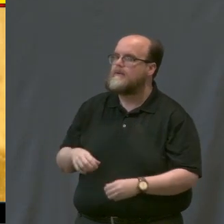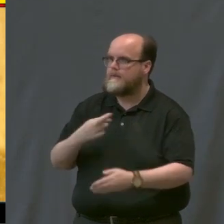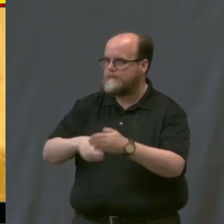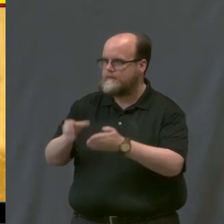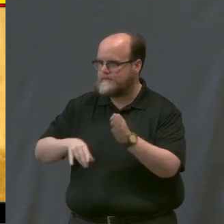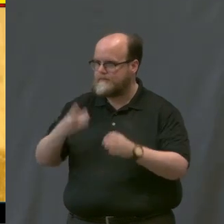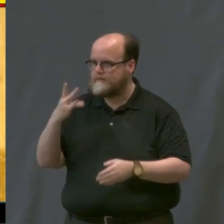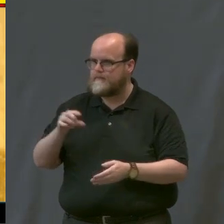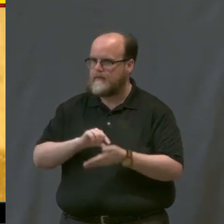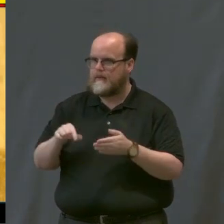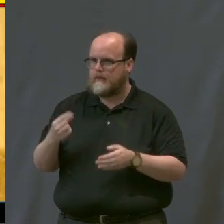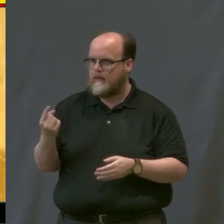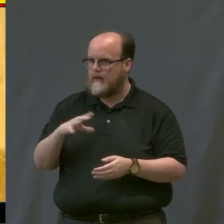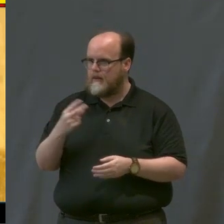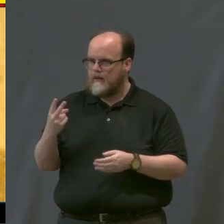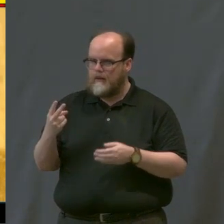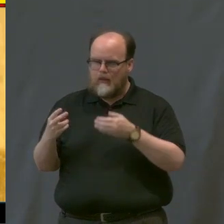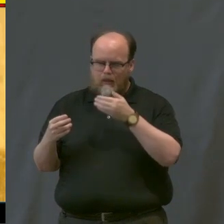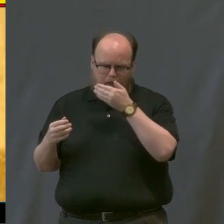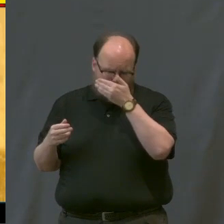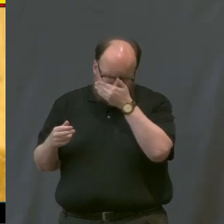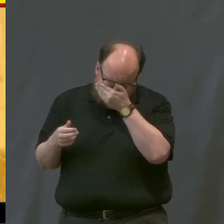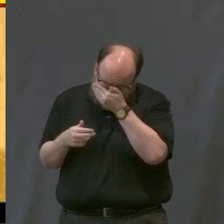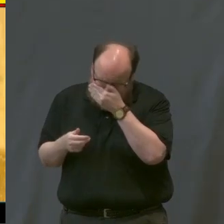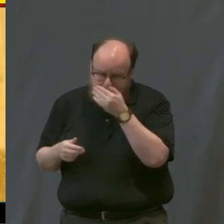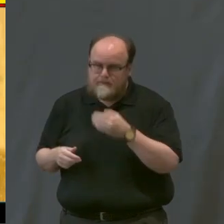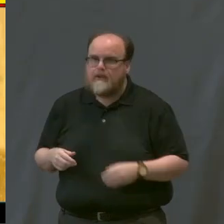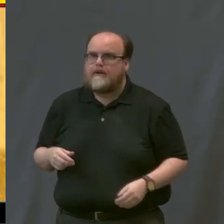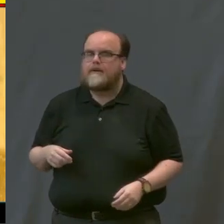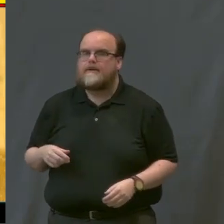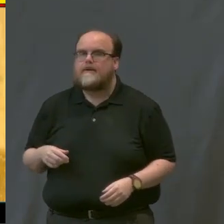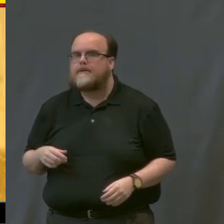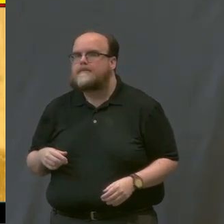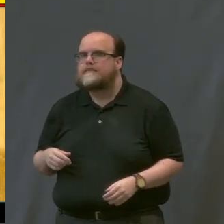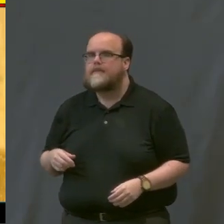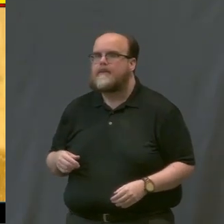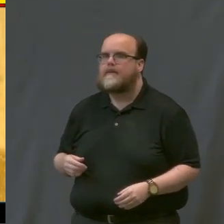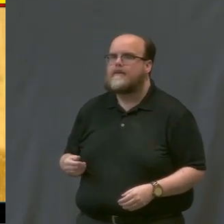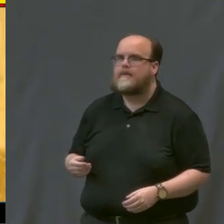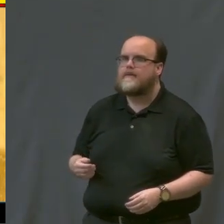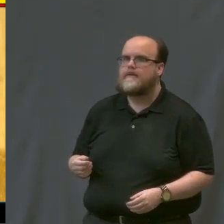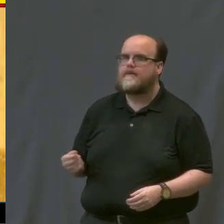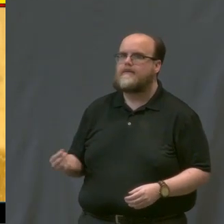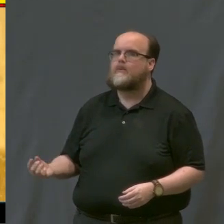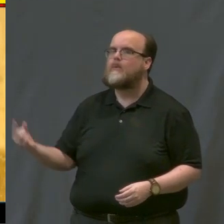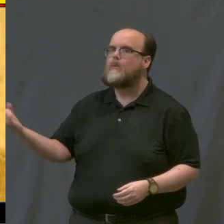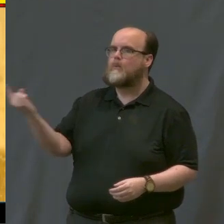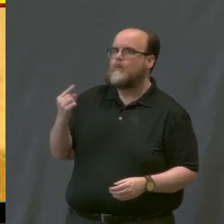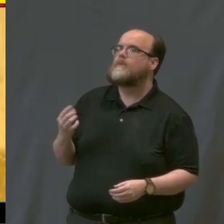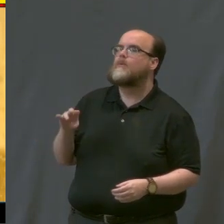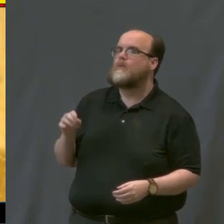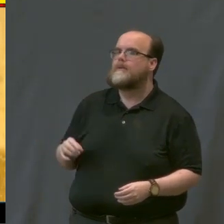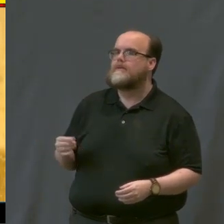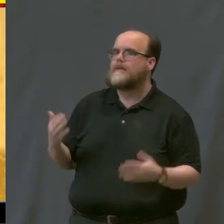chapter 17, verses 1 and 2. And there came one of the seven angels which had